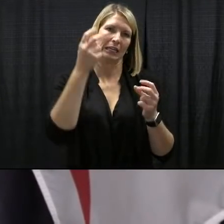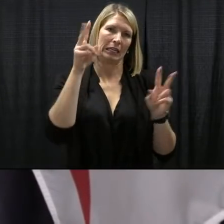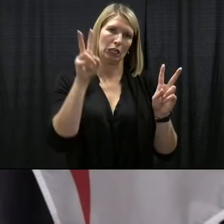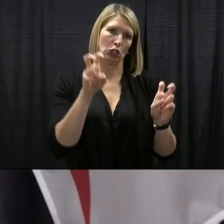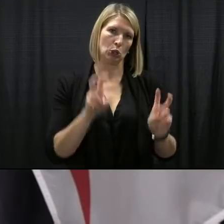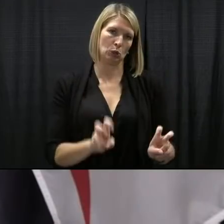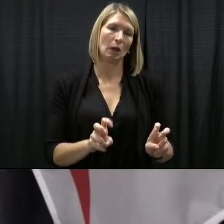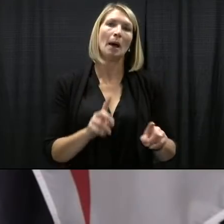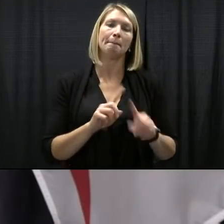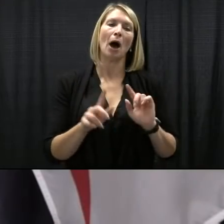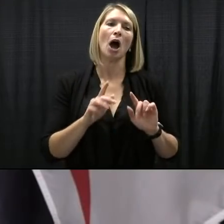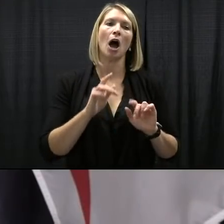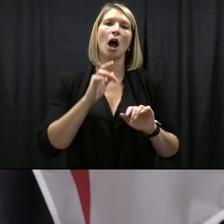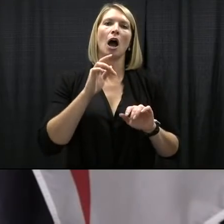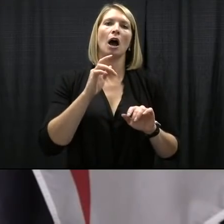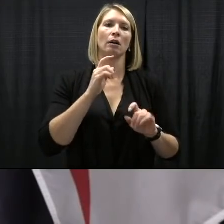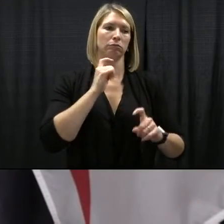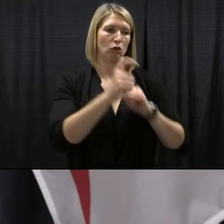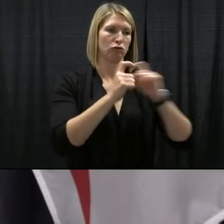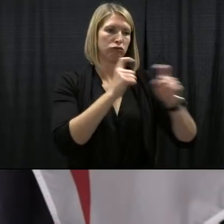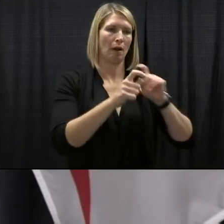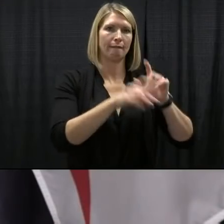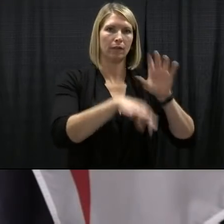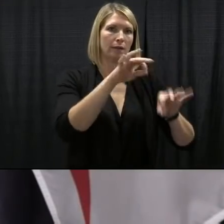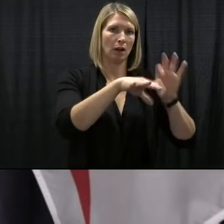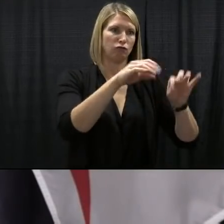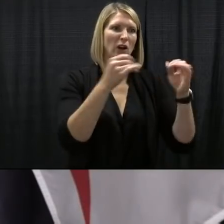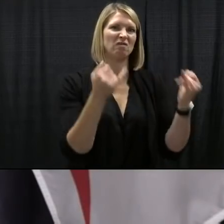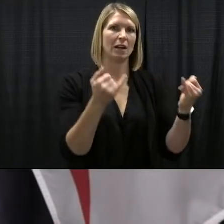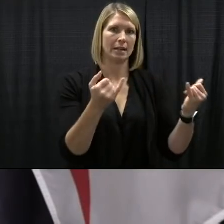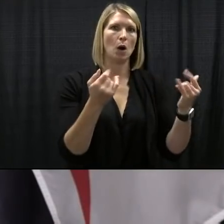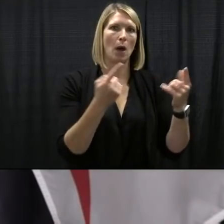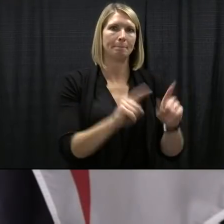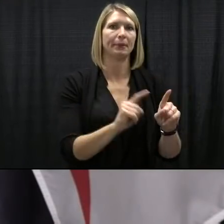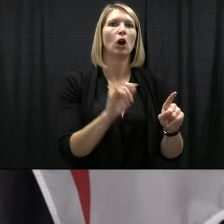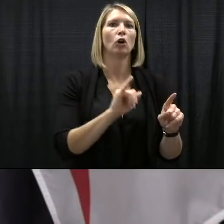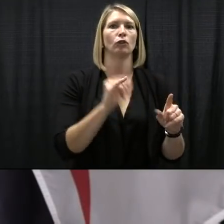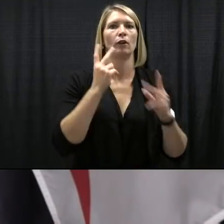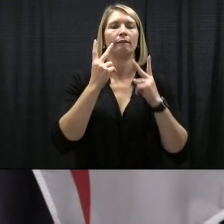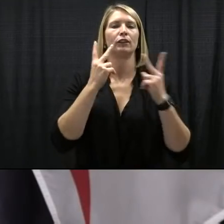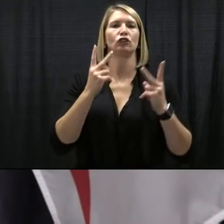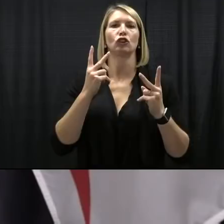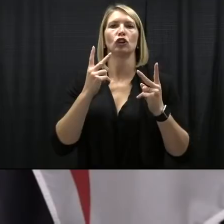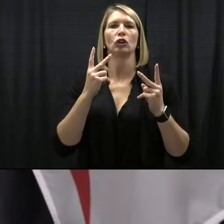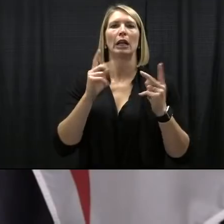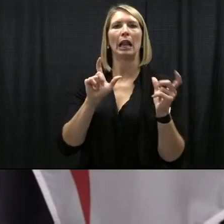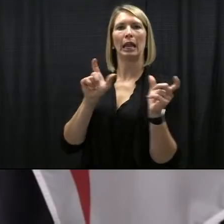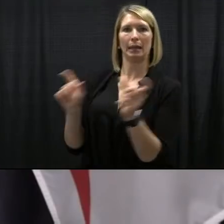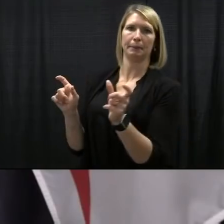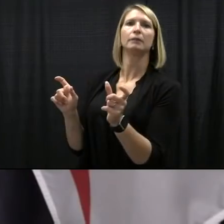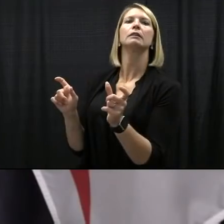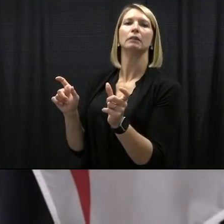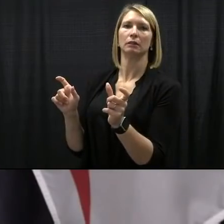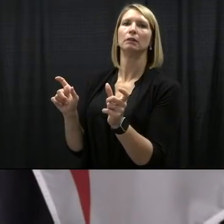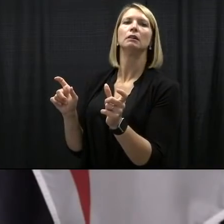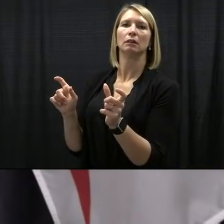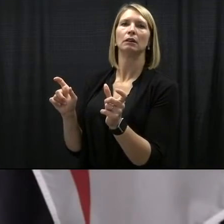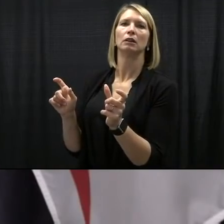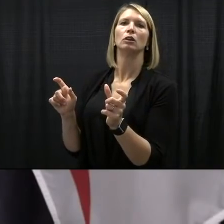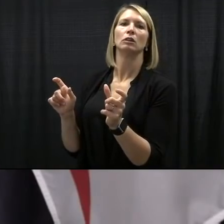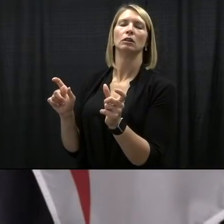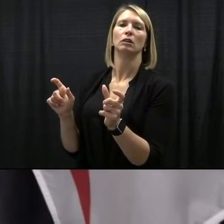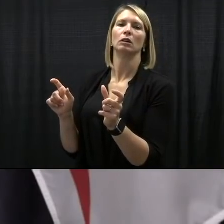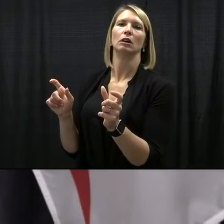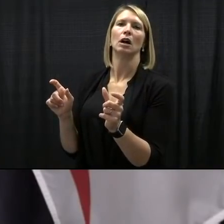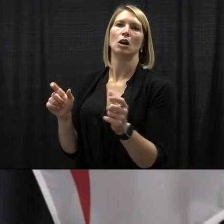testing throughout the home is underway, and there are visitor restrictions. They will, as yet,